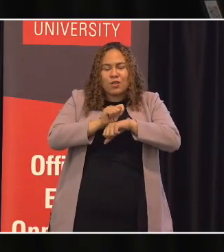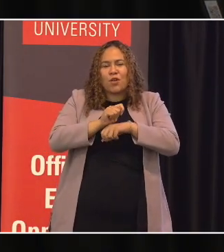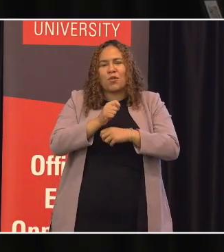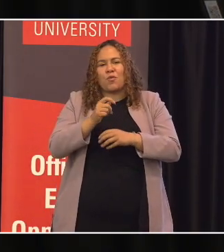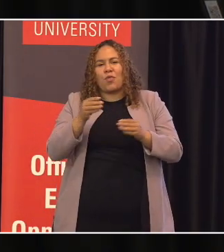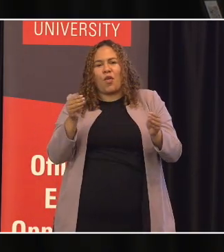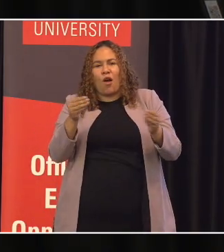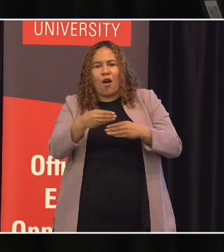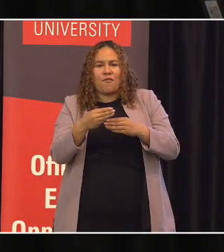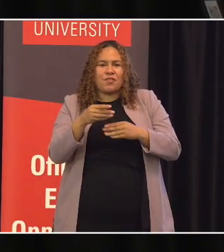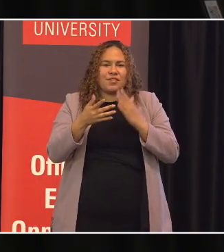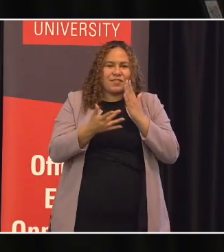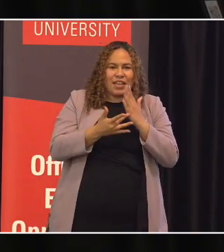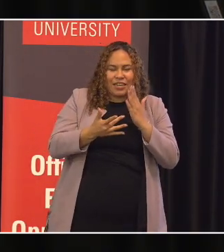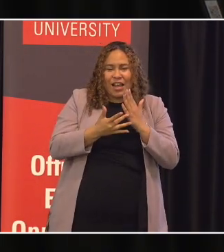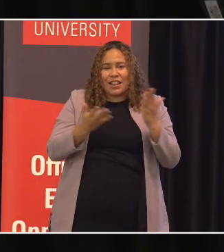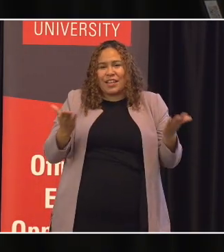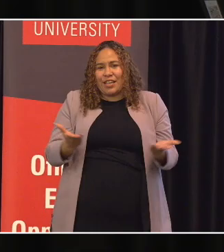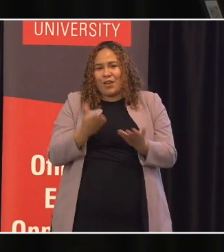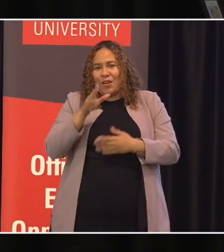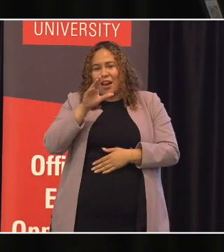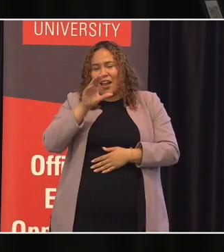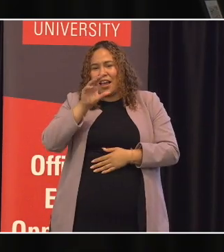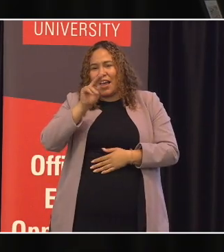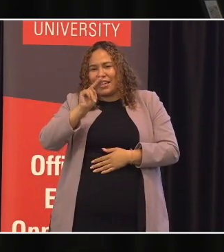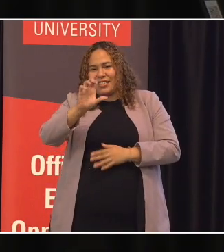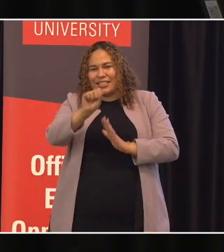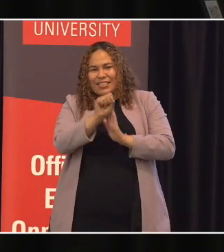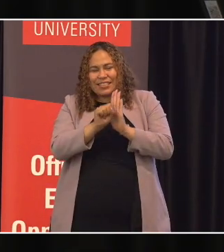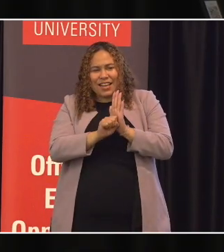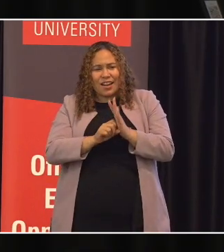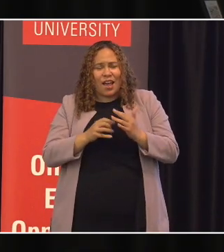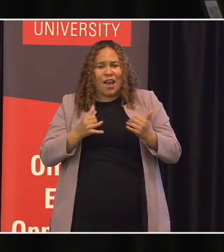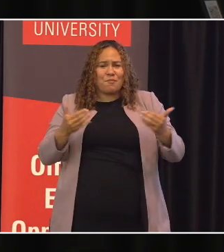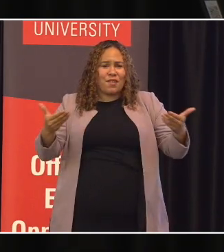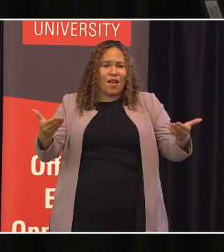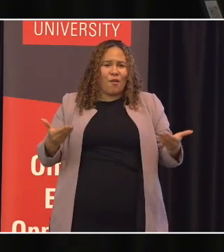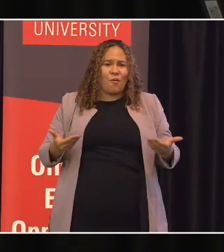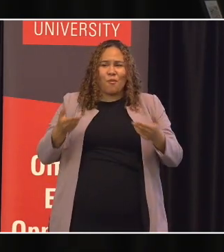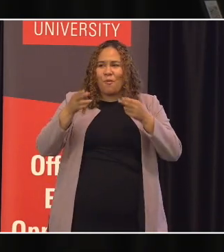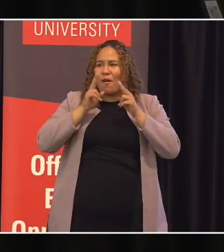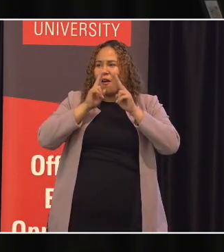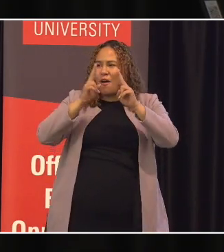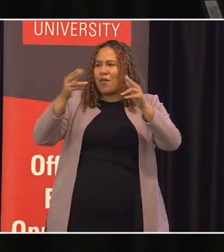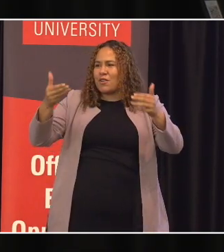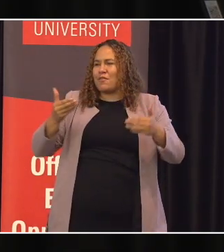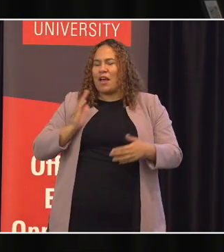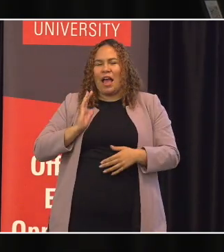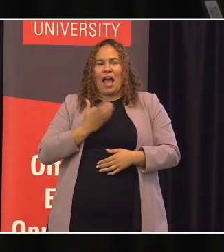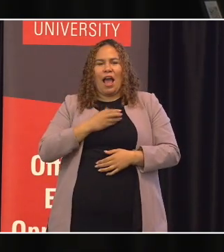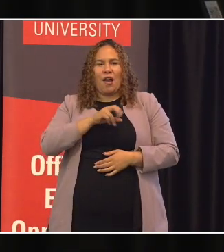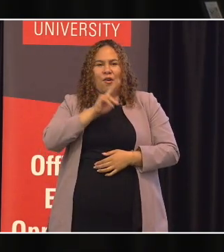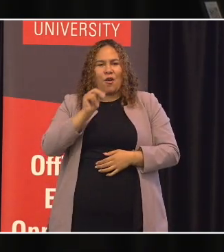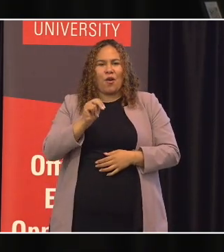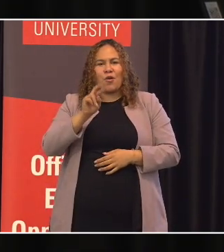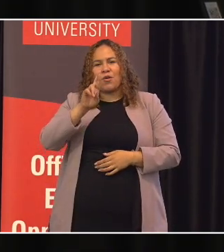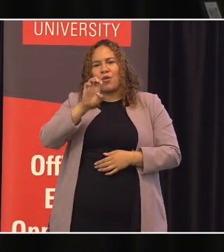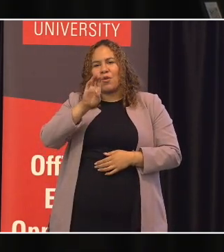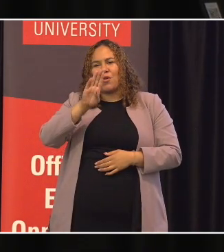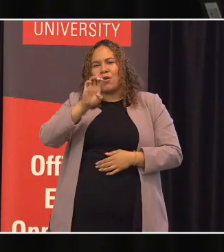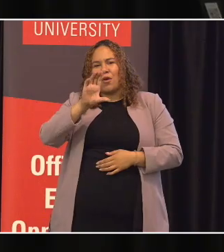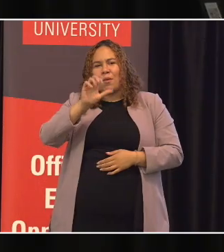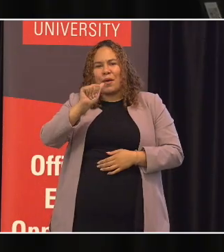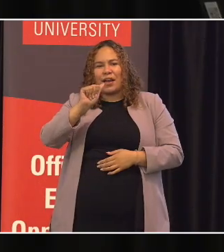Information Technology here at NC State. And I am now the honor to introduce one of our own, Rebecca Sitton, who has been referenced many times